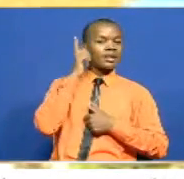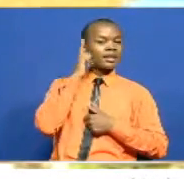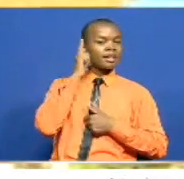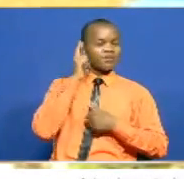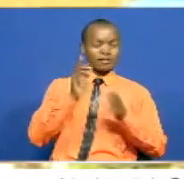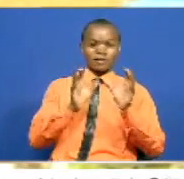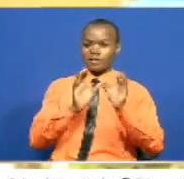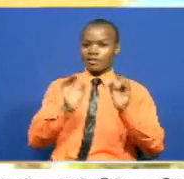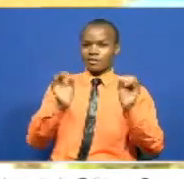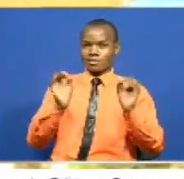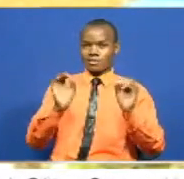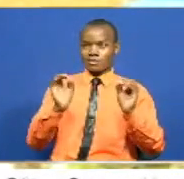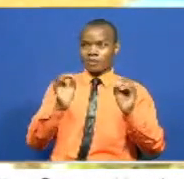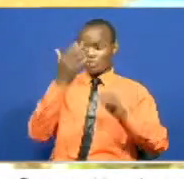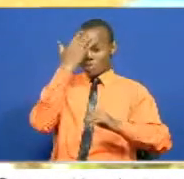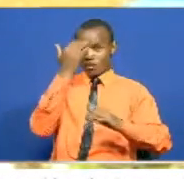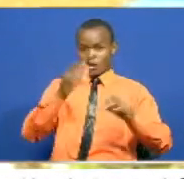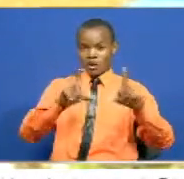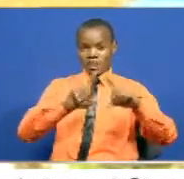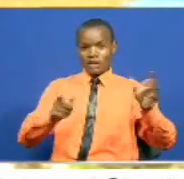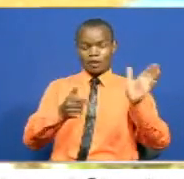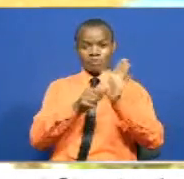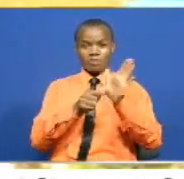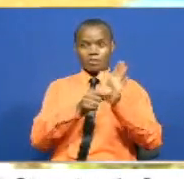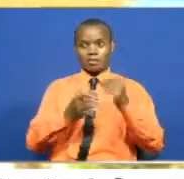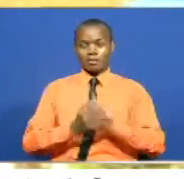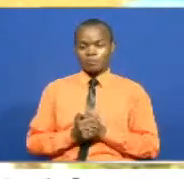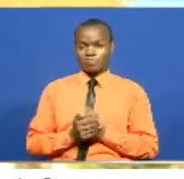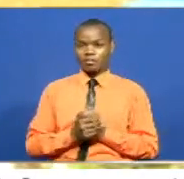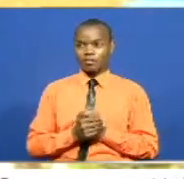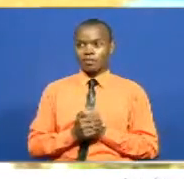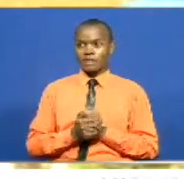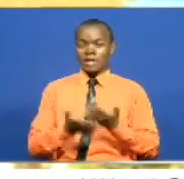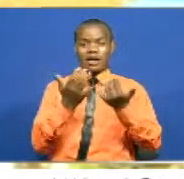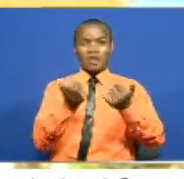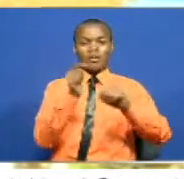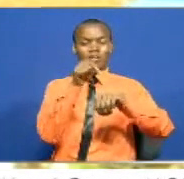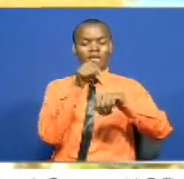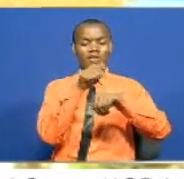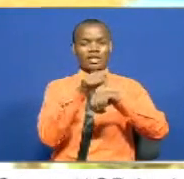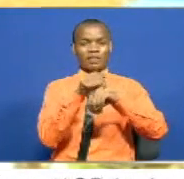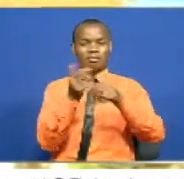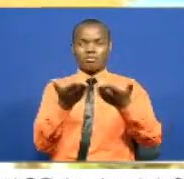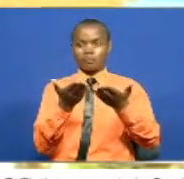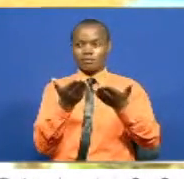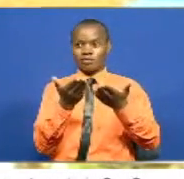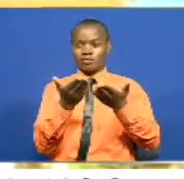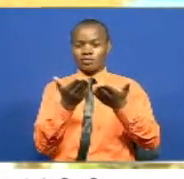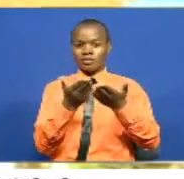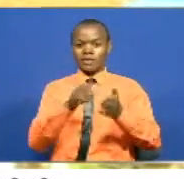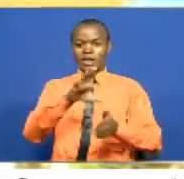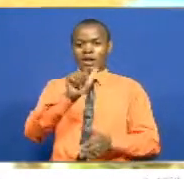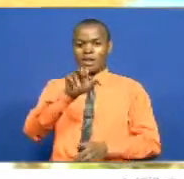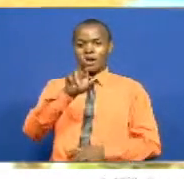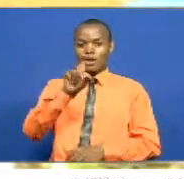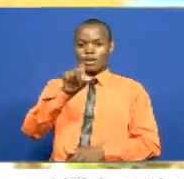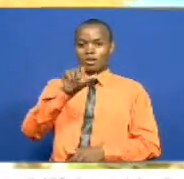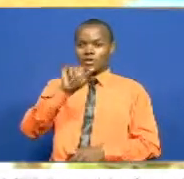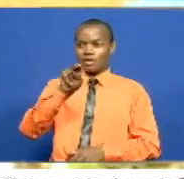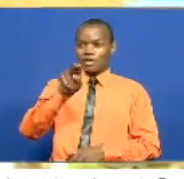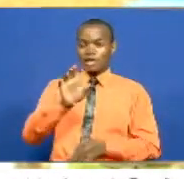problem. They had to be on their own. Caroline, I have to cut you short because of time. Maybe that has been Caroline, one of the coaches,